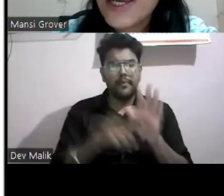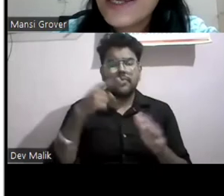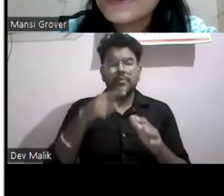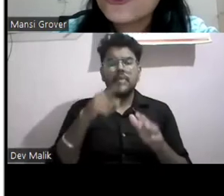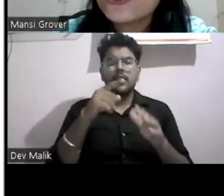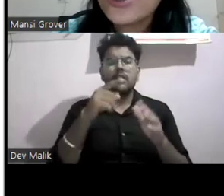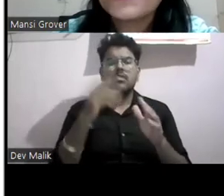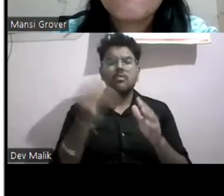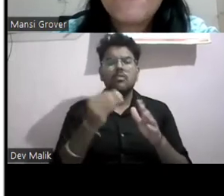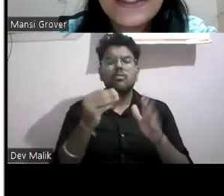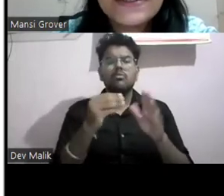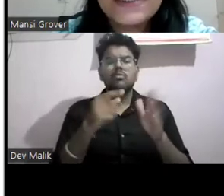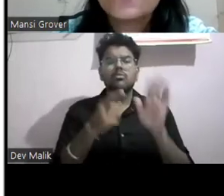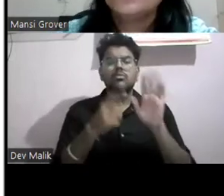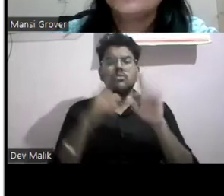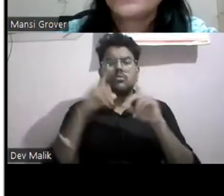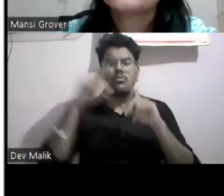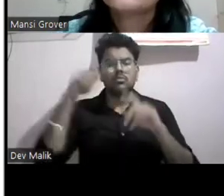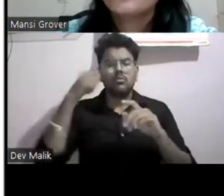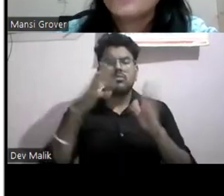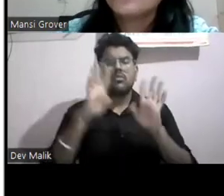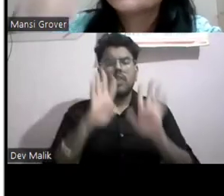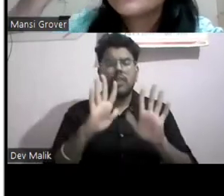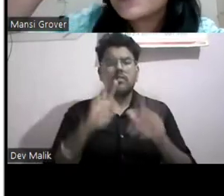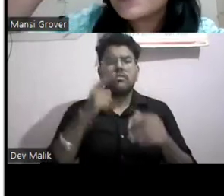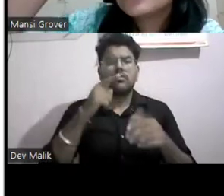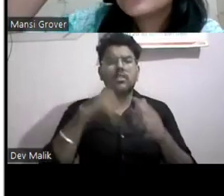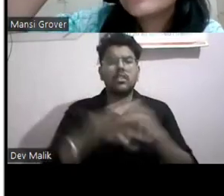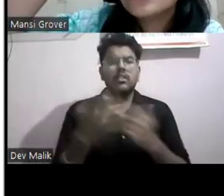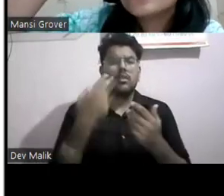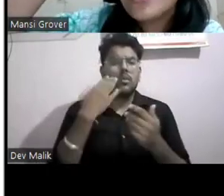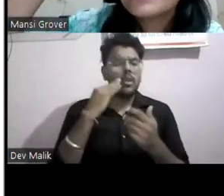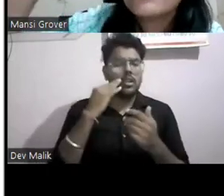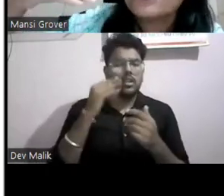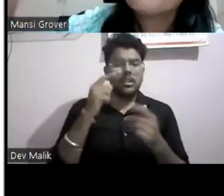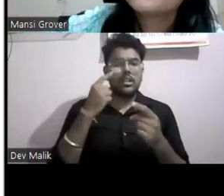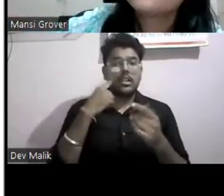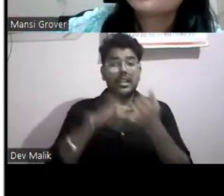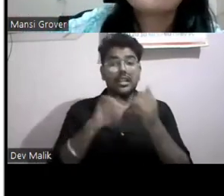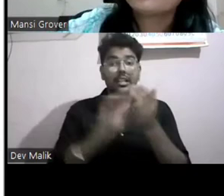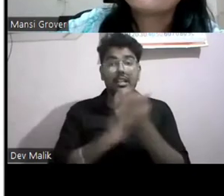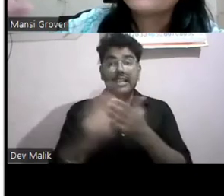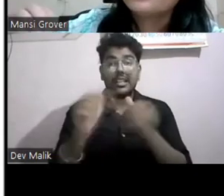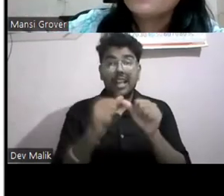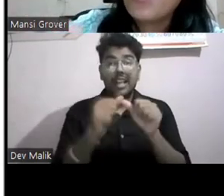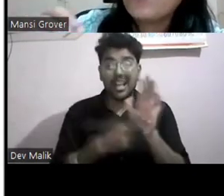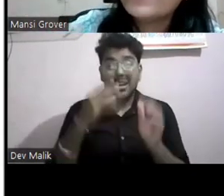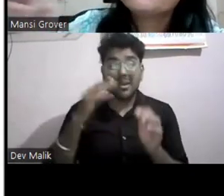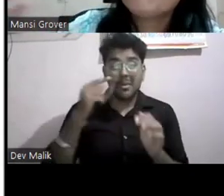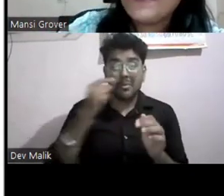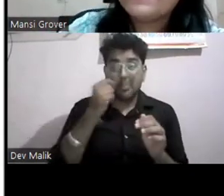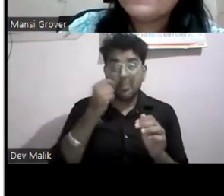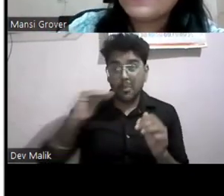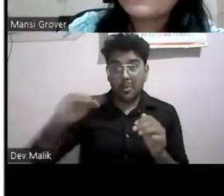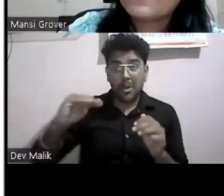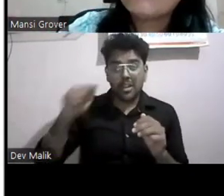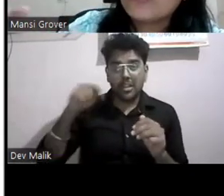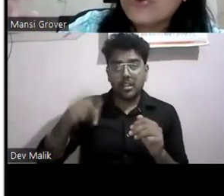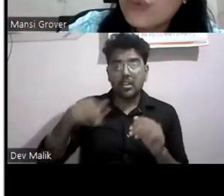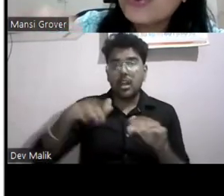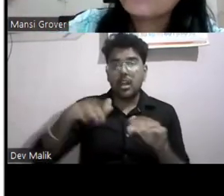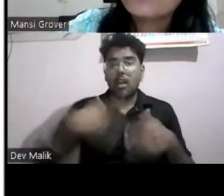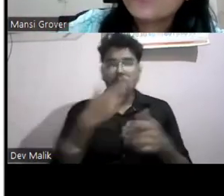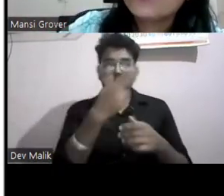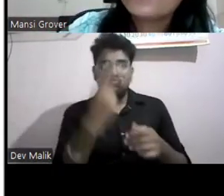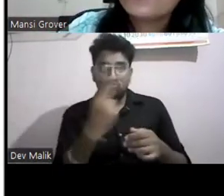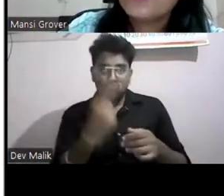look at Ishan's paintings, when we look at how the character of Ishan develops in terms of how he's painting, and, you